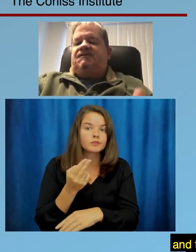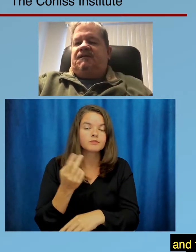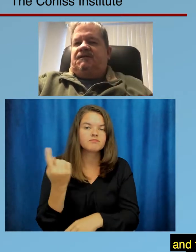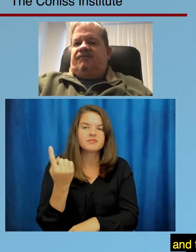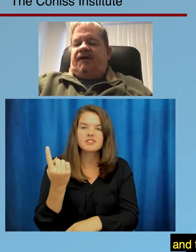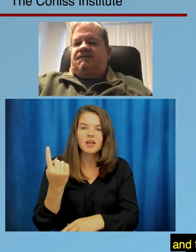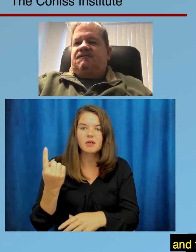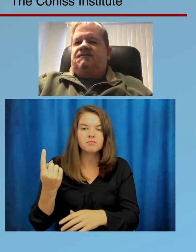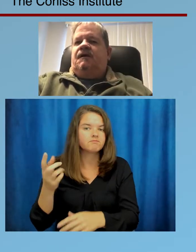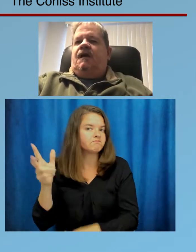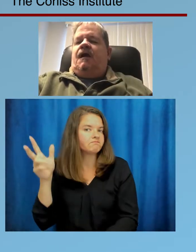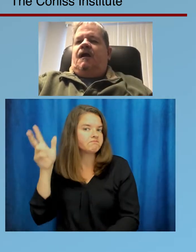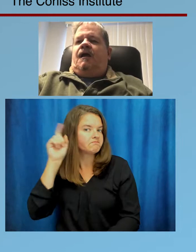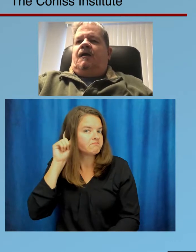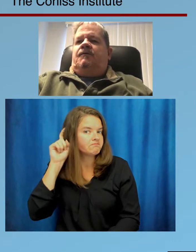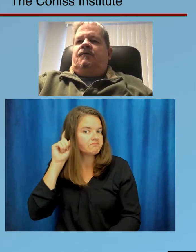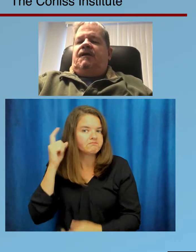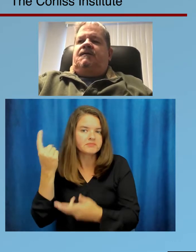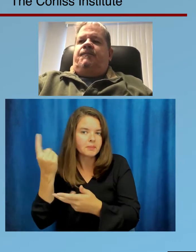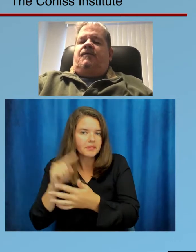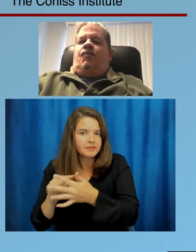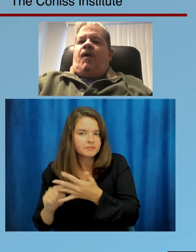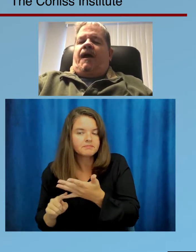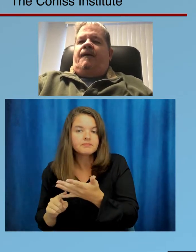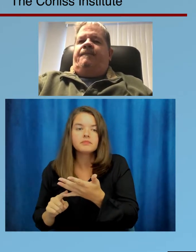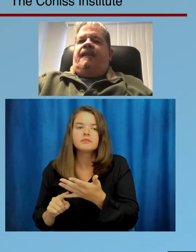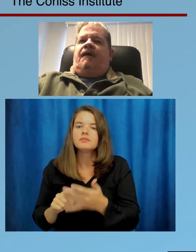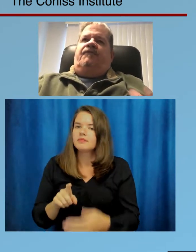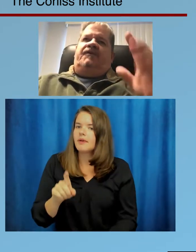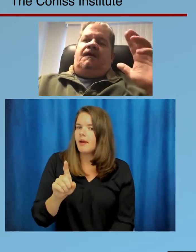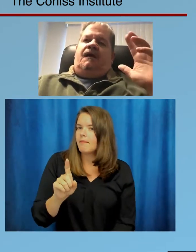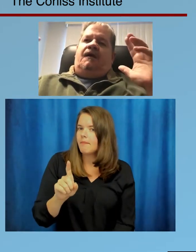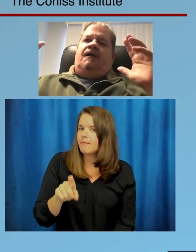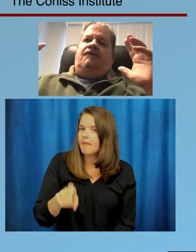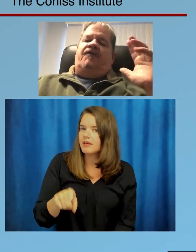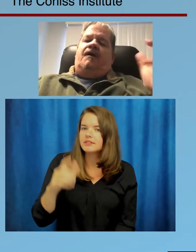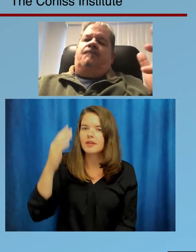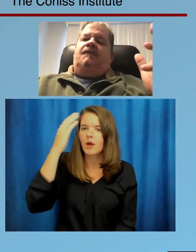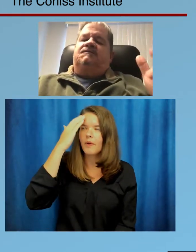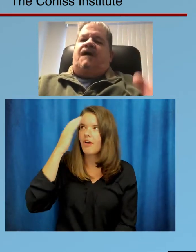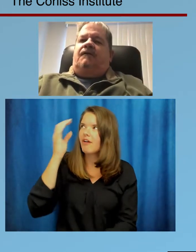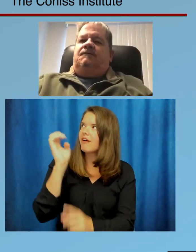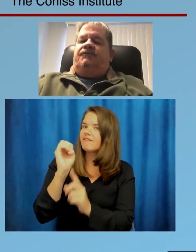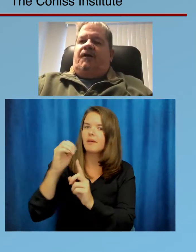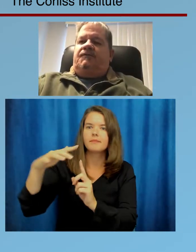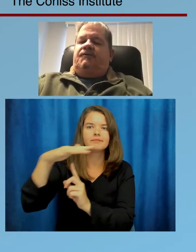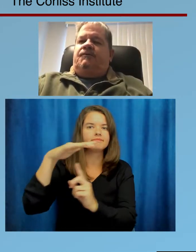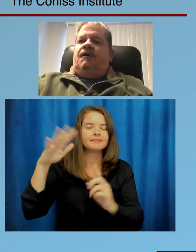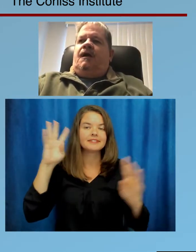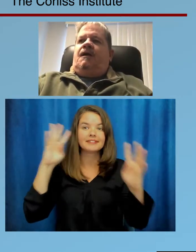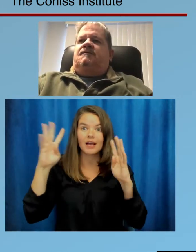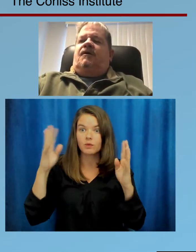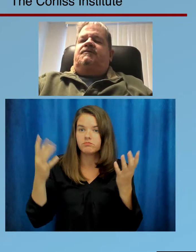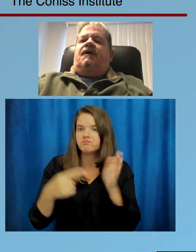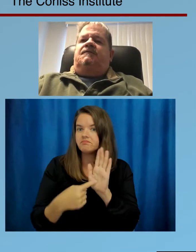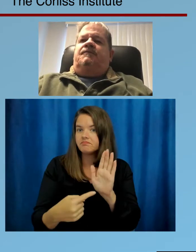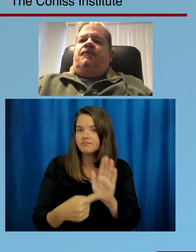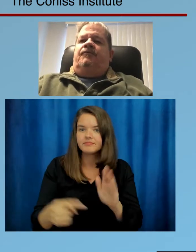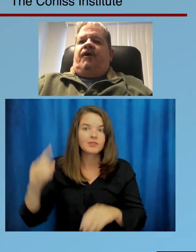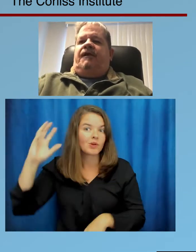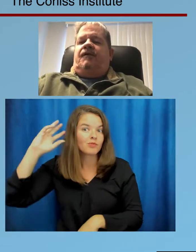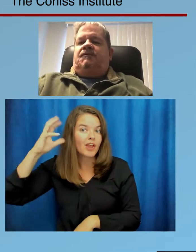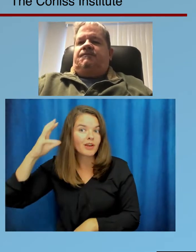auditory listening devices, you need to be aware of the environmental sound around you, such